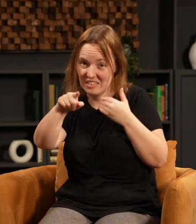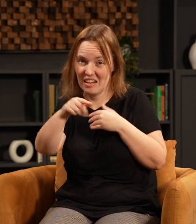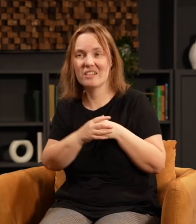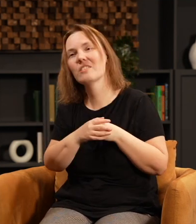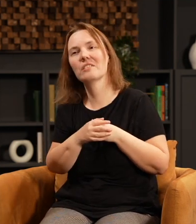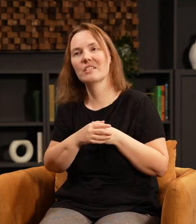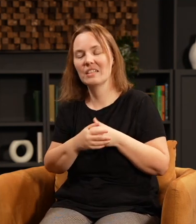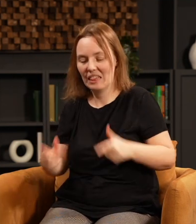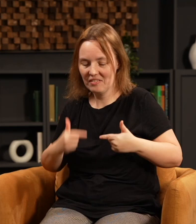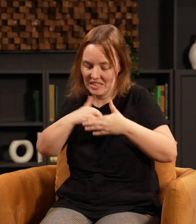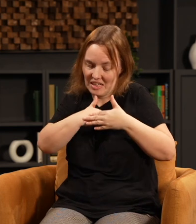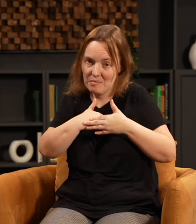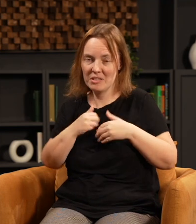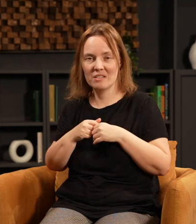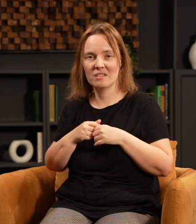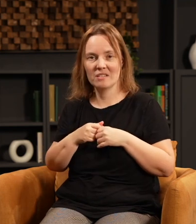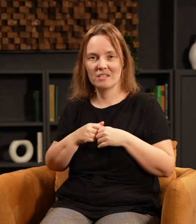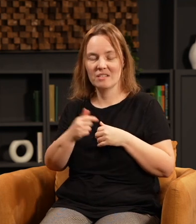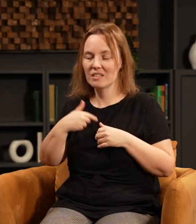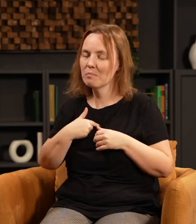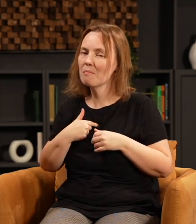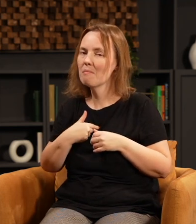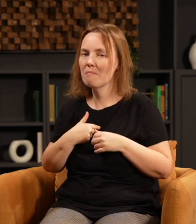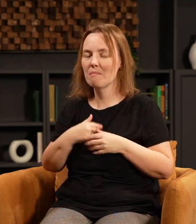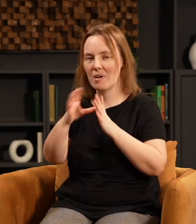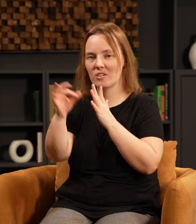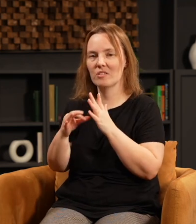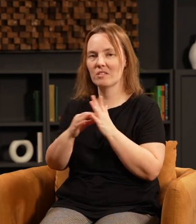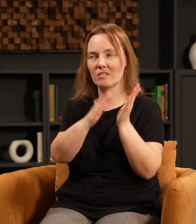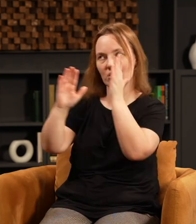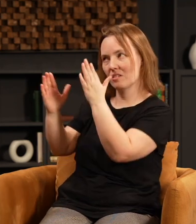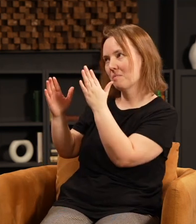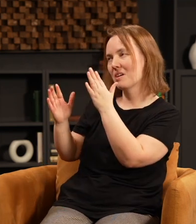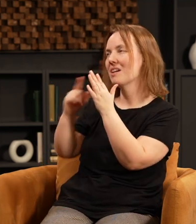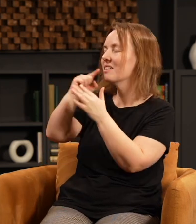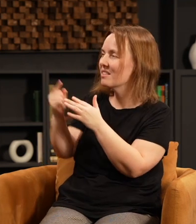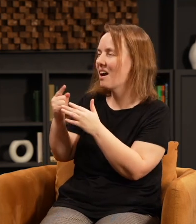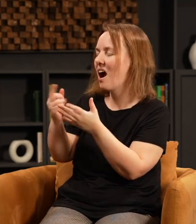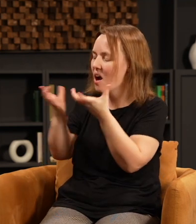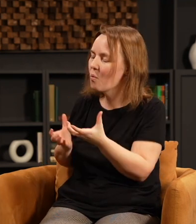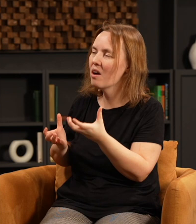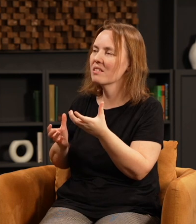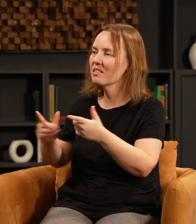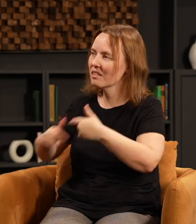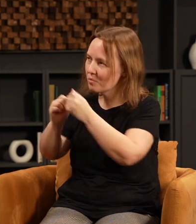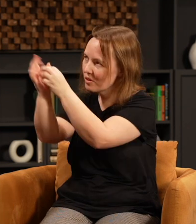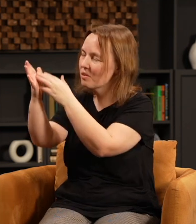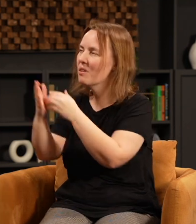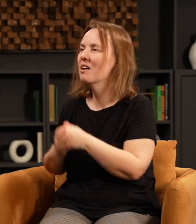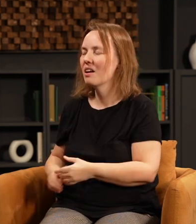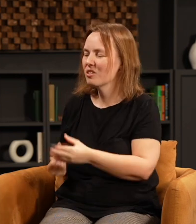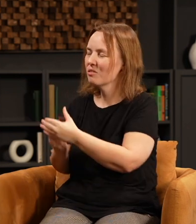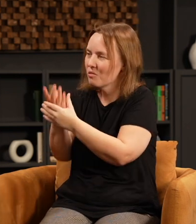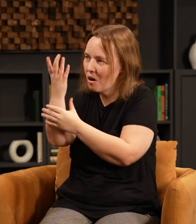me. It's up to me to turn to him and say, Lord, I want to live with you. I want to abide with you. I want to grow in you. Your body's the temple of